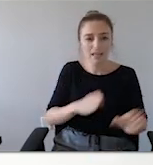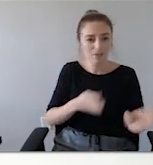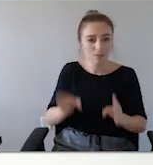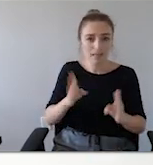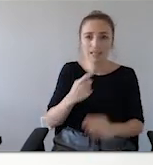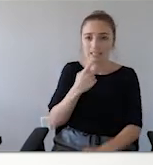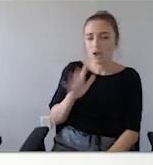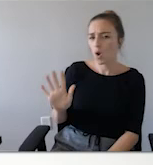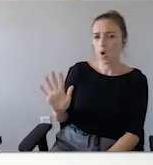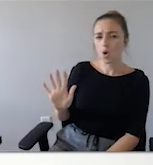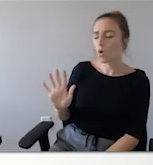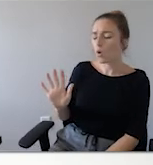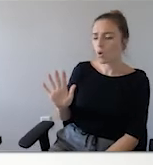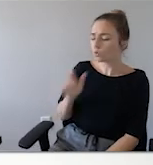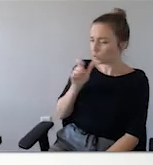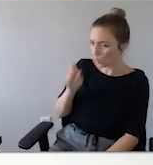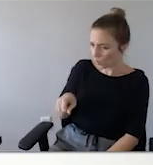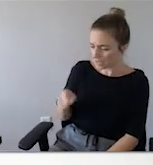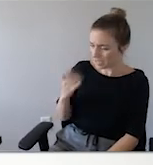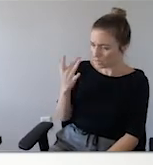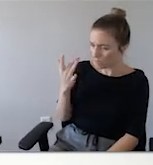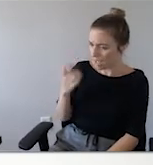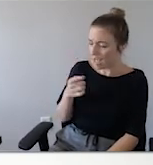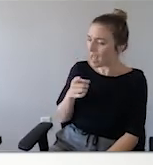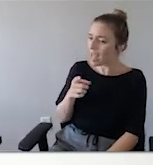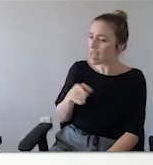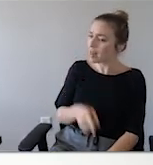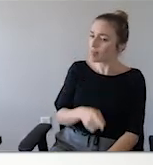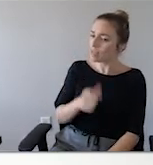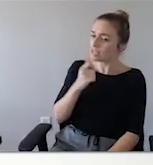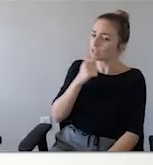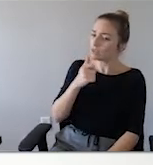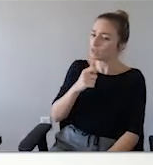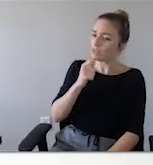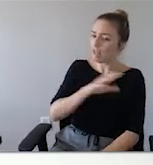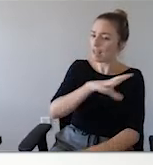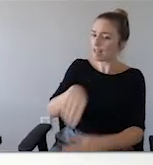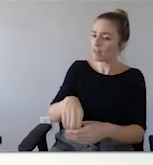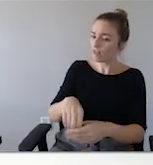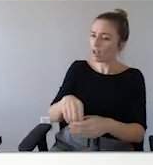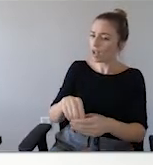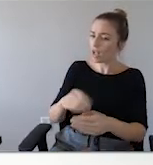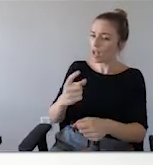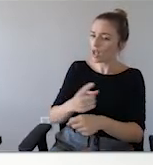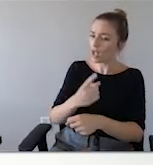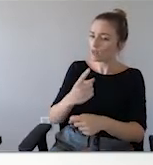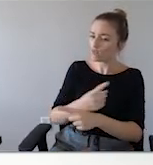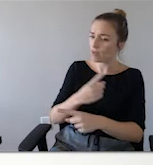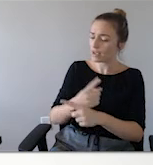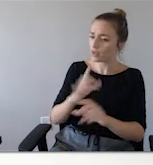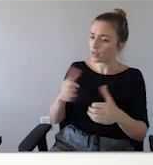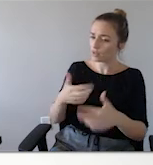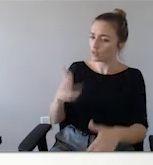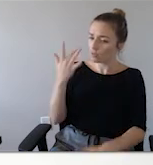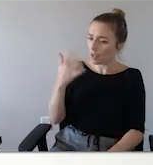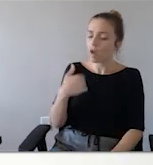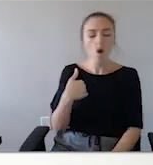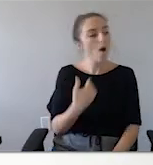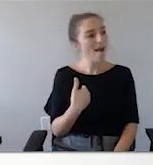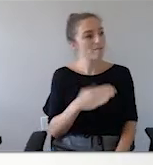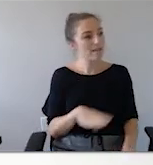why isn't Susie in a regular classroom? Oh, she has behaviors. Okay, why is there no